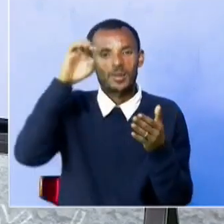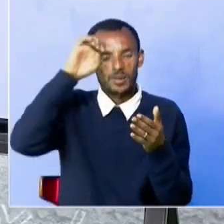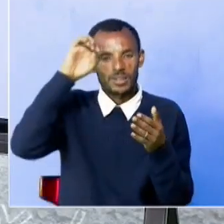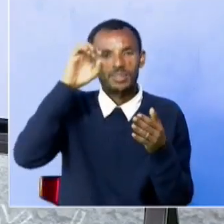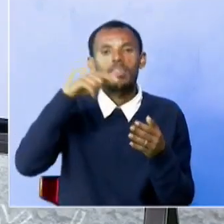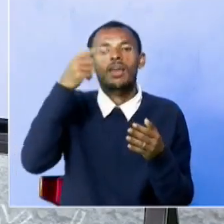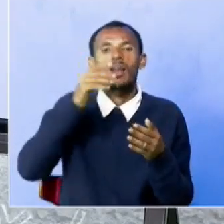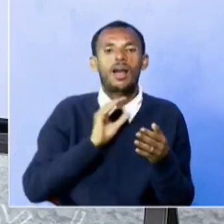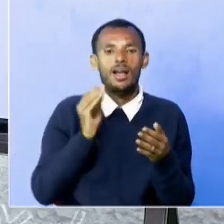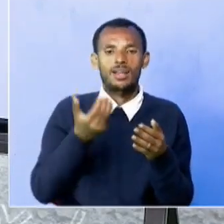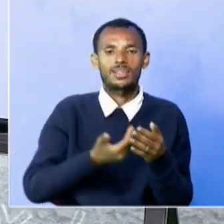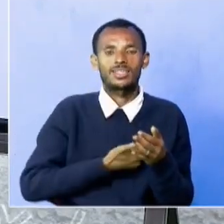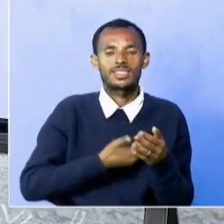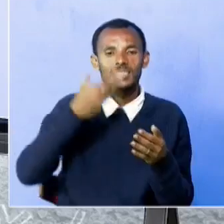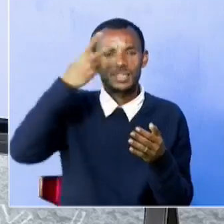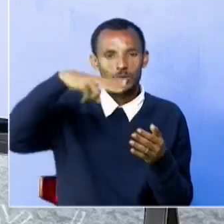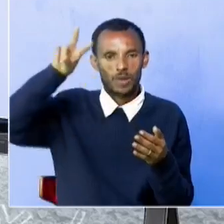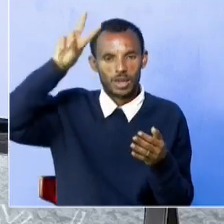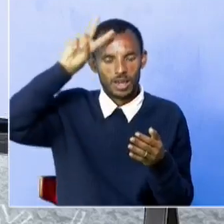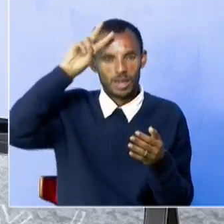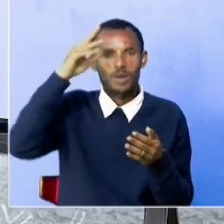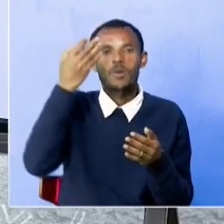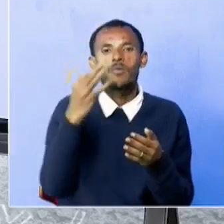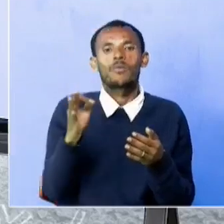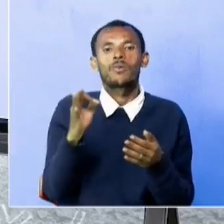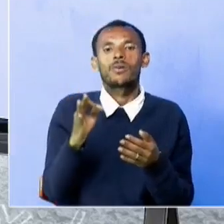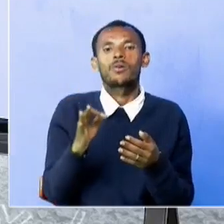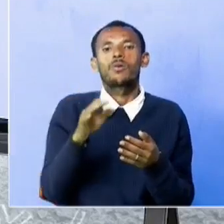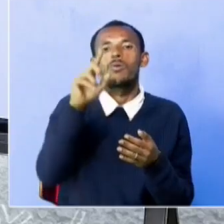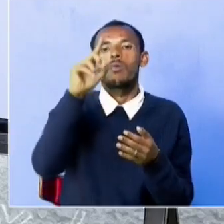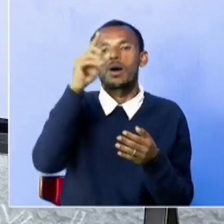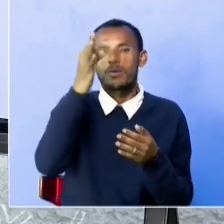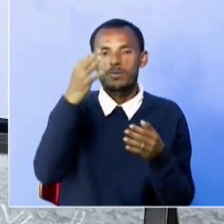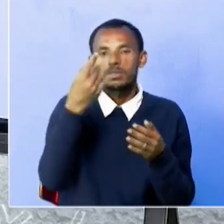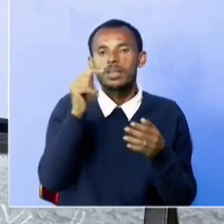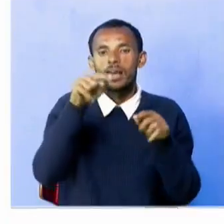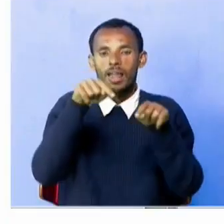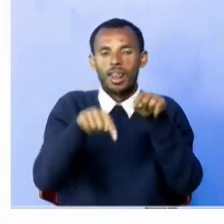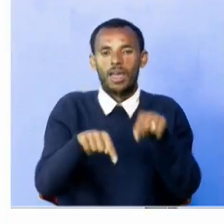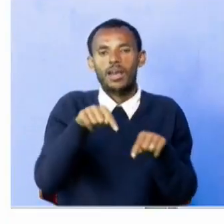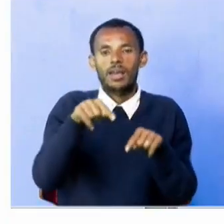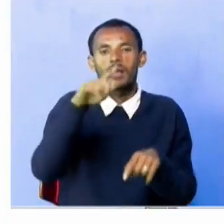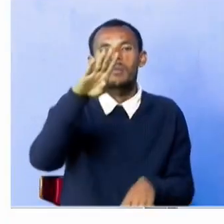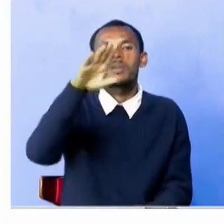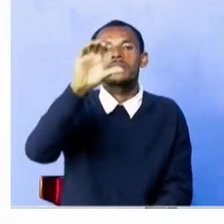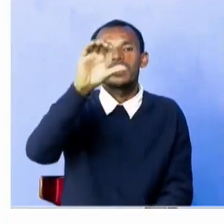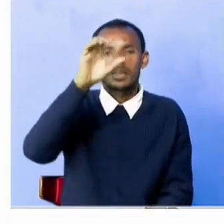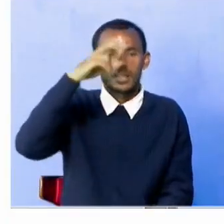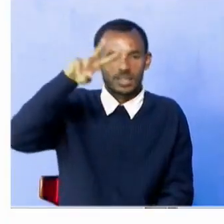tells us the square of one of the leg, BC